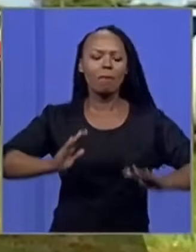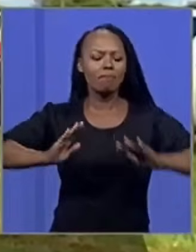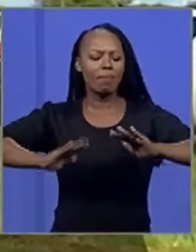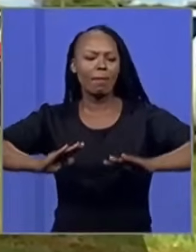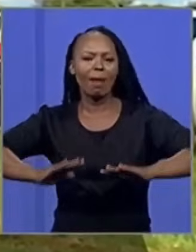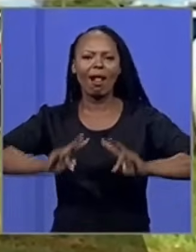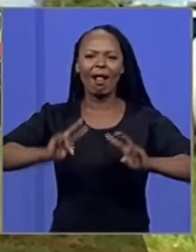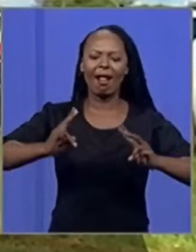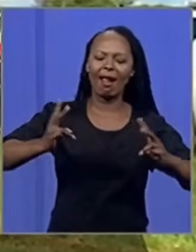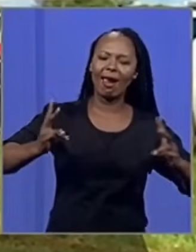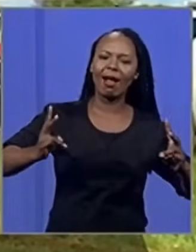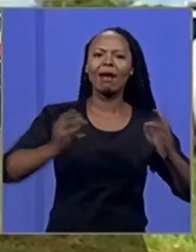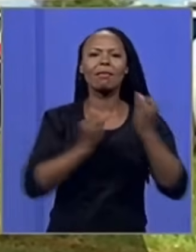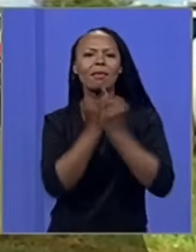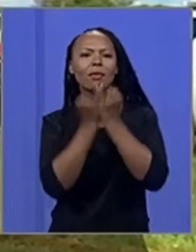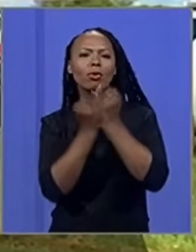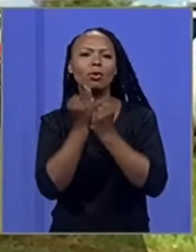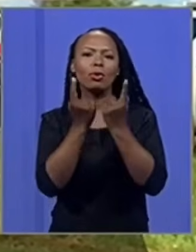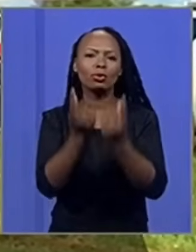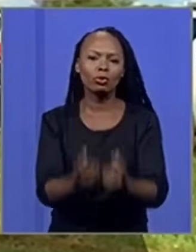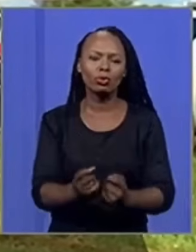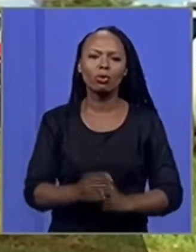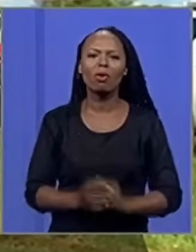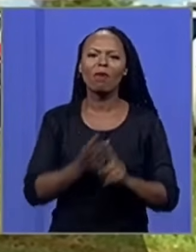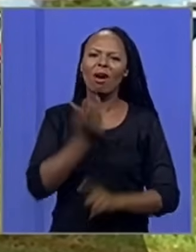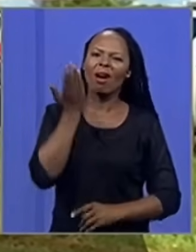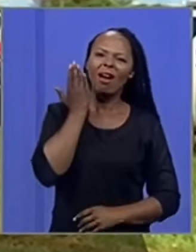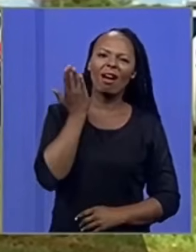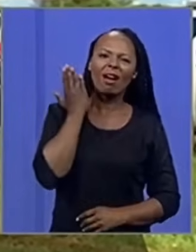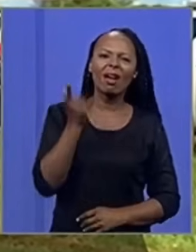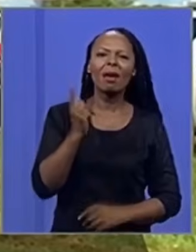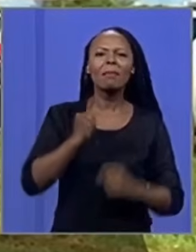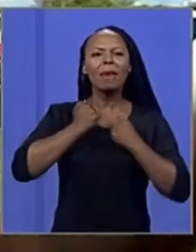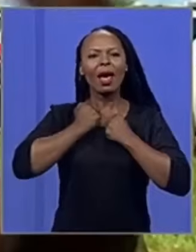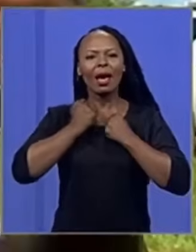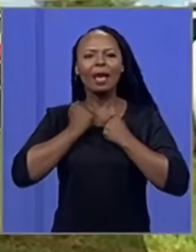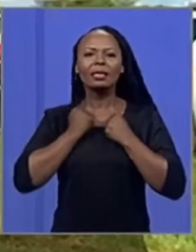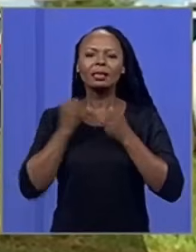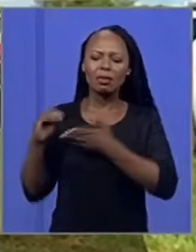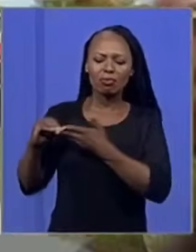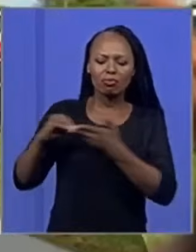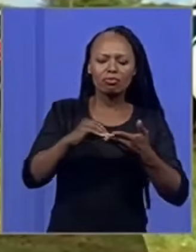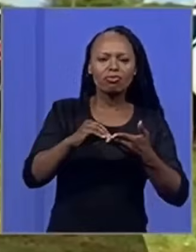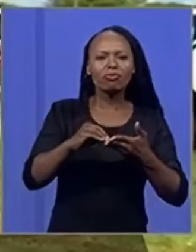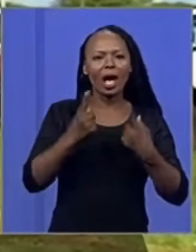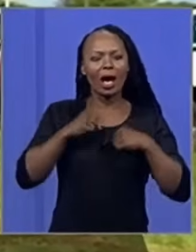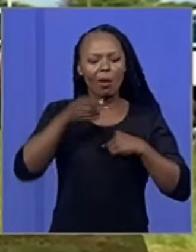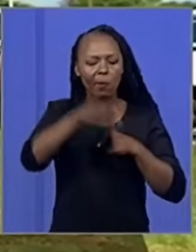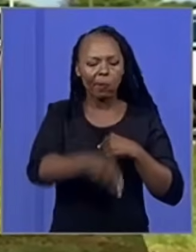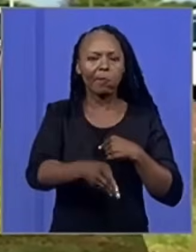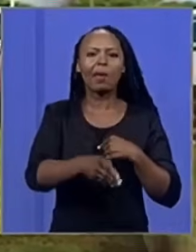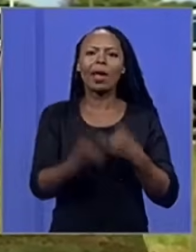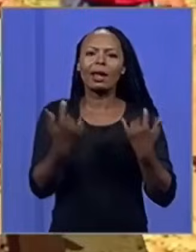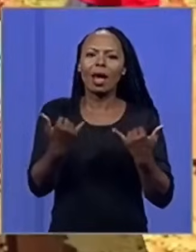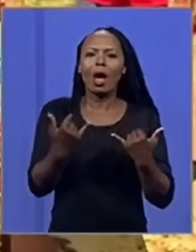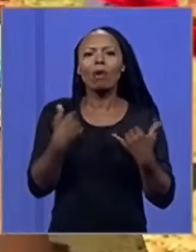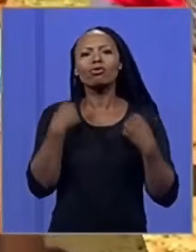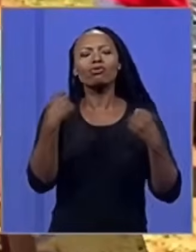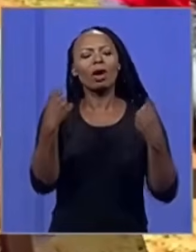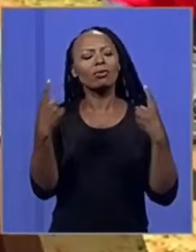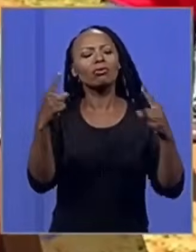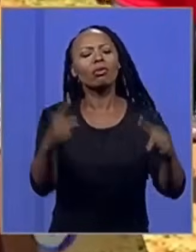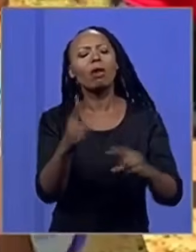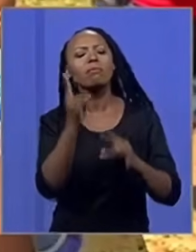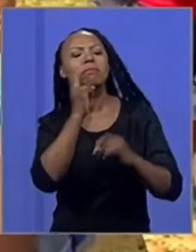reng from kale le kale re le bana batswadi ba re tlisa le nora driver go re nyoko bona hore go bjang pula